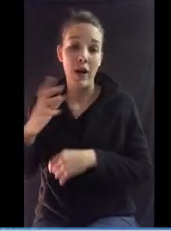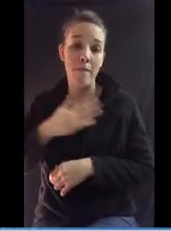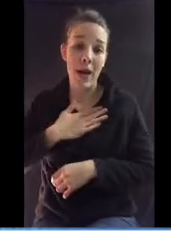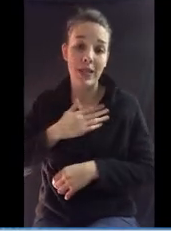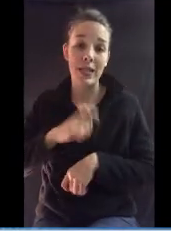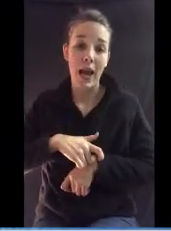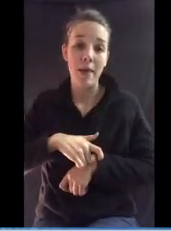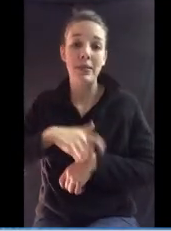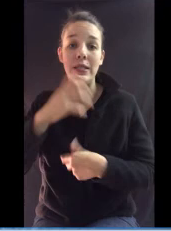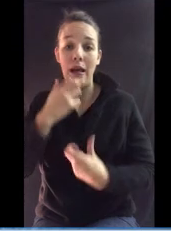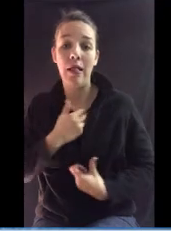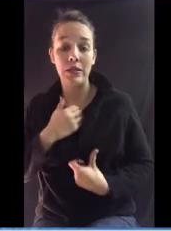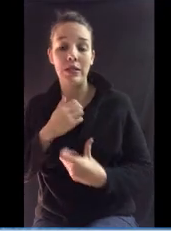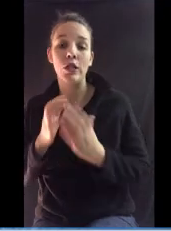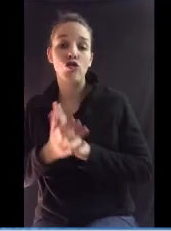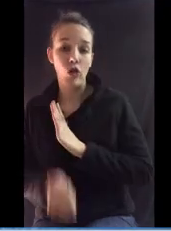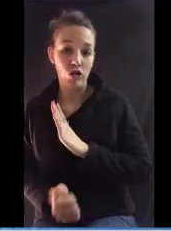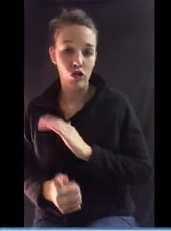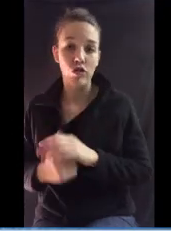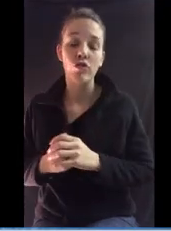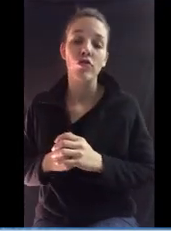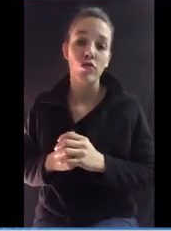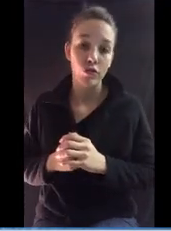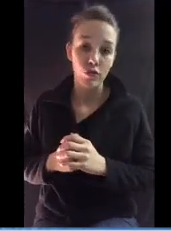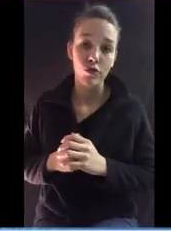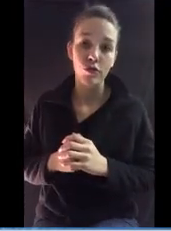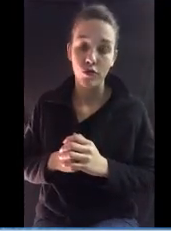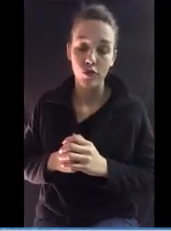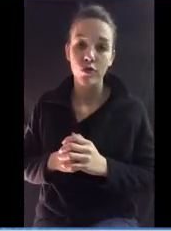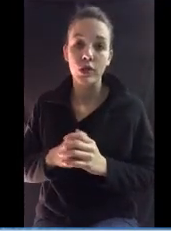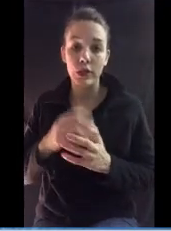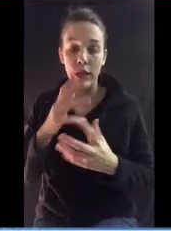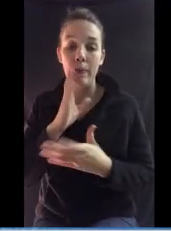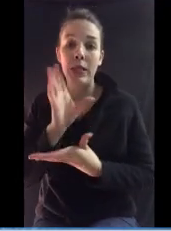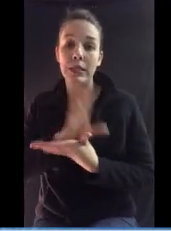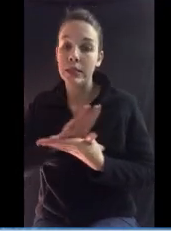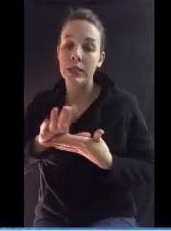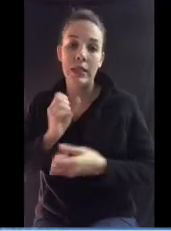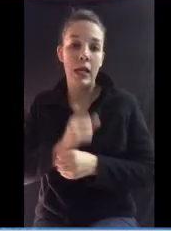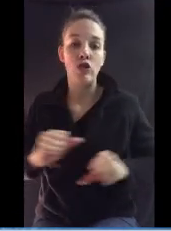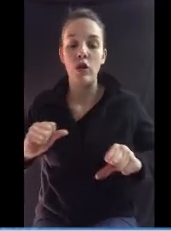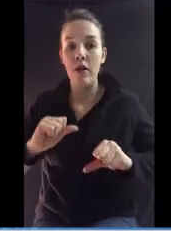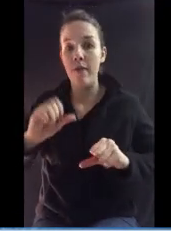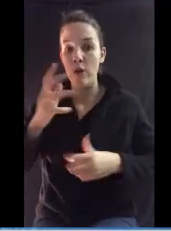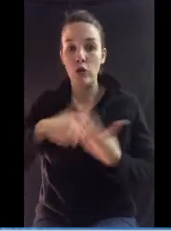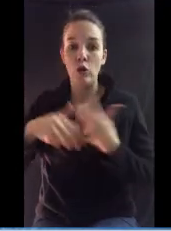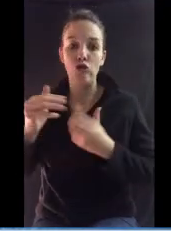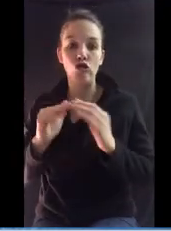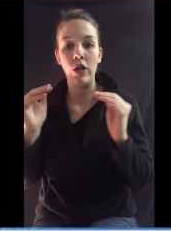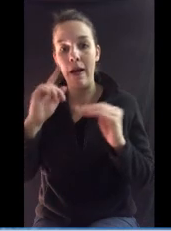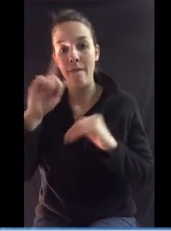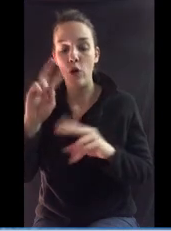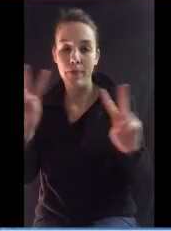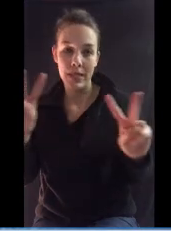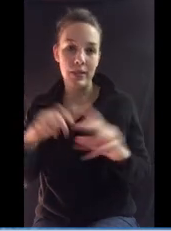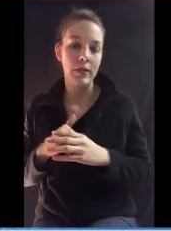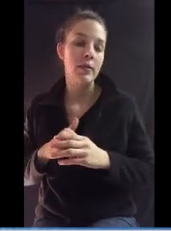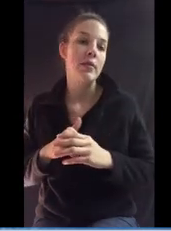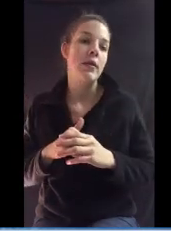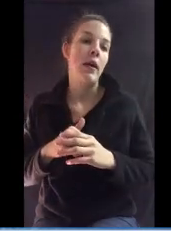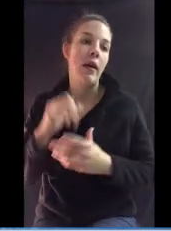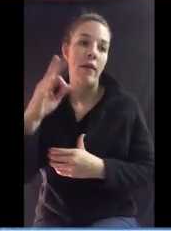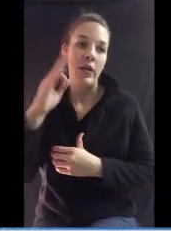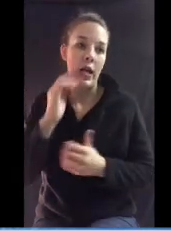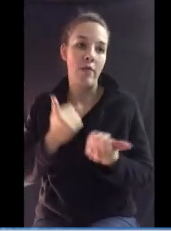causes. If I am a generous giver of my time, talents, and treasure. It will be a sanctuary for social justice